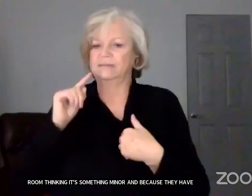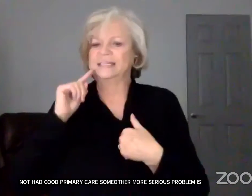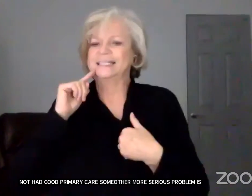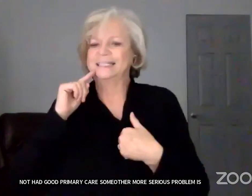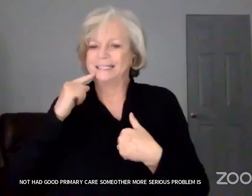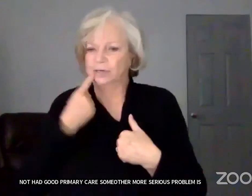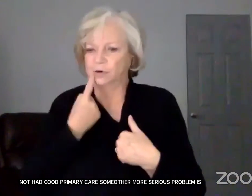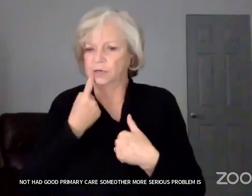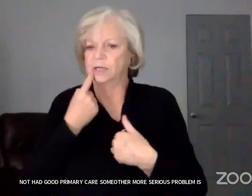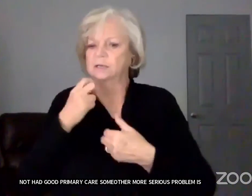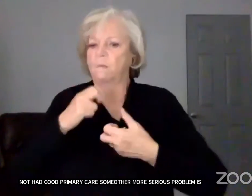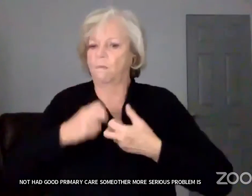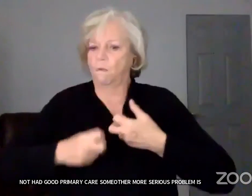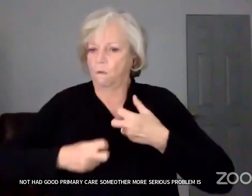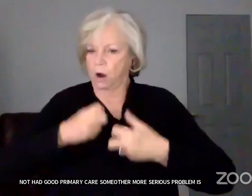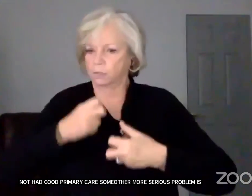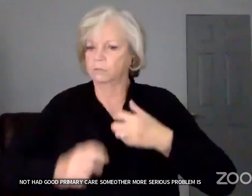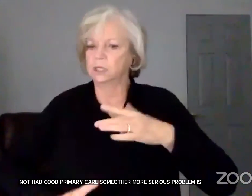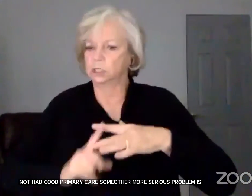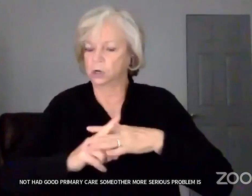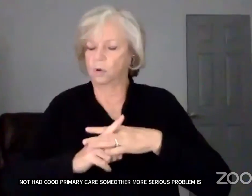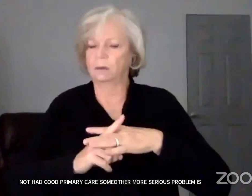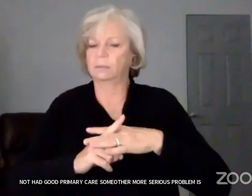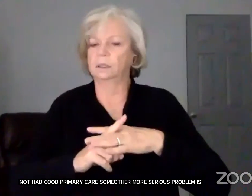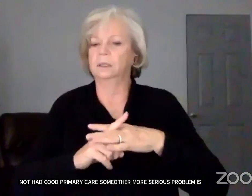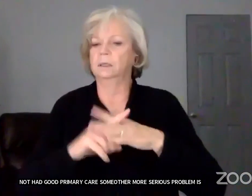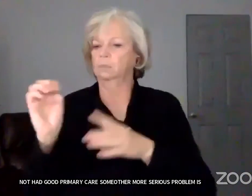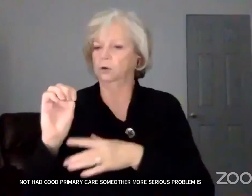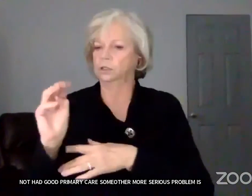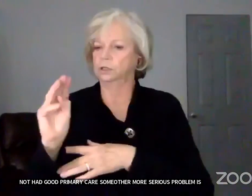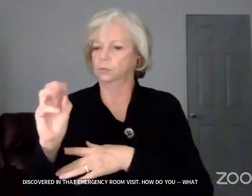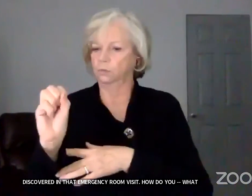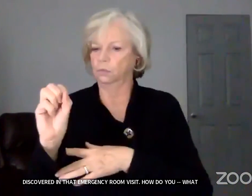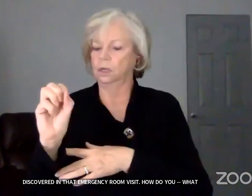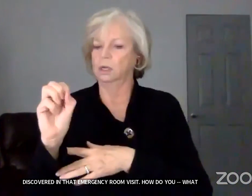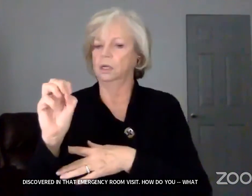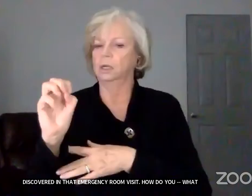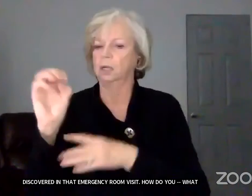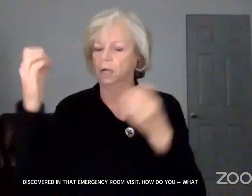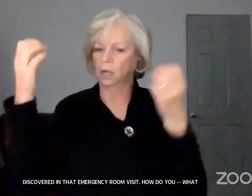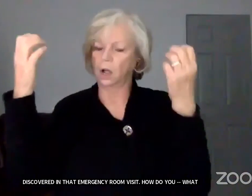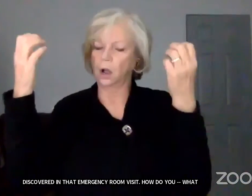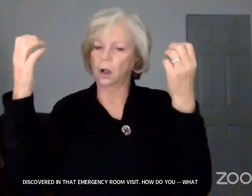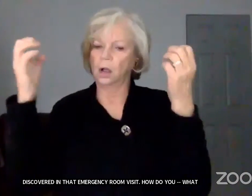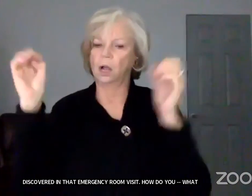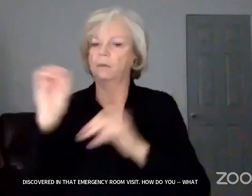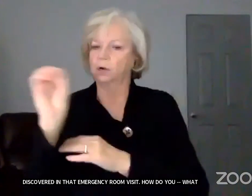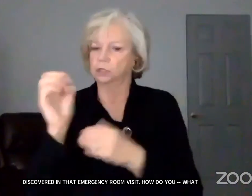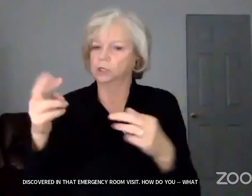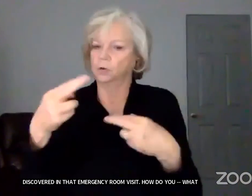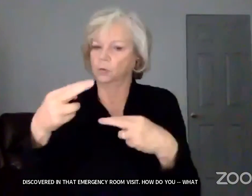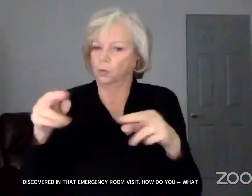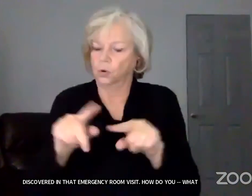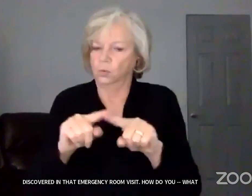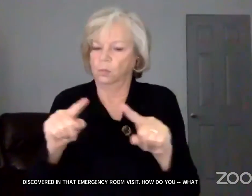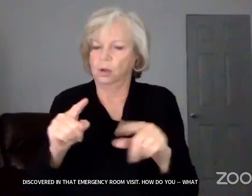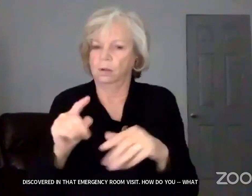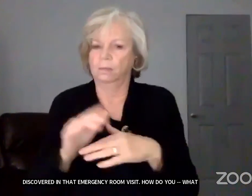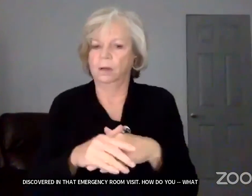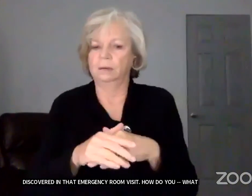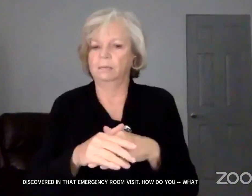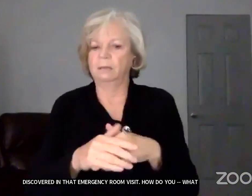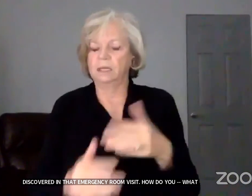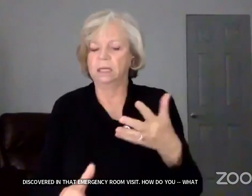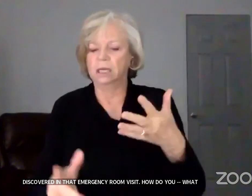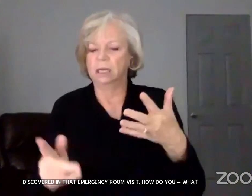curious, what is your data telling you about that in terms of a teleconference triage, which might not pick up something